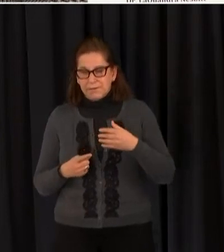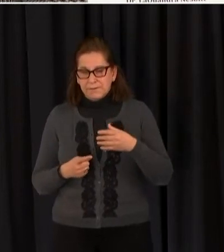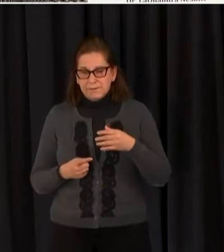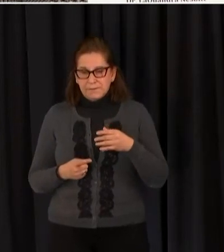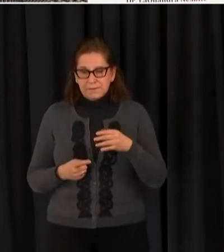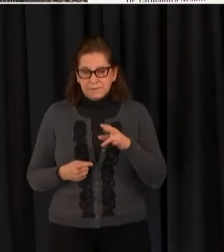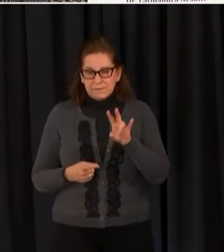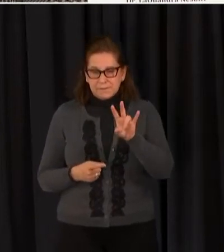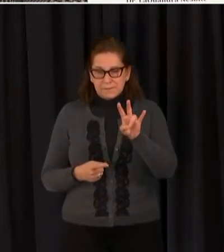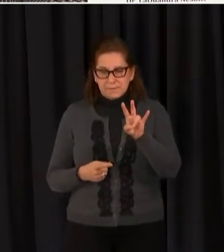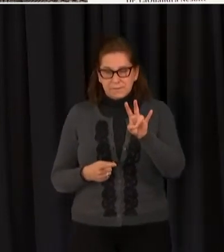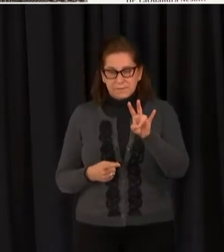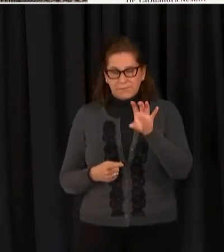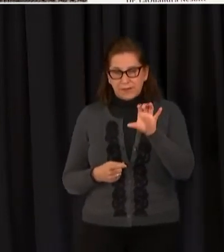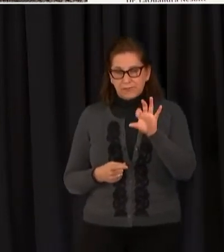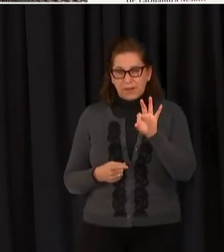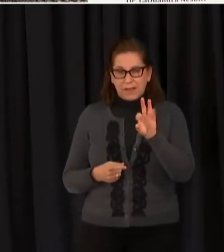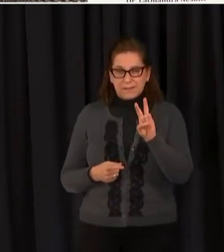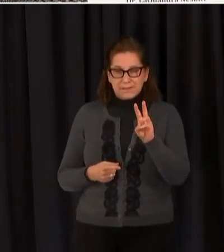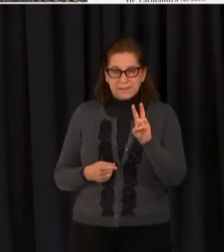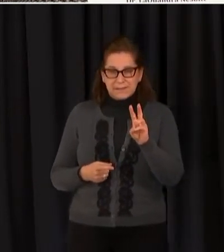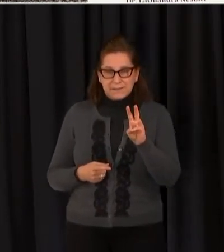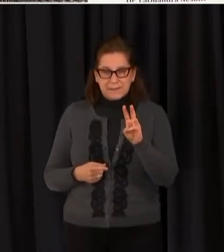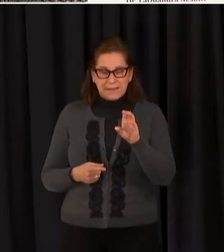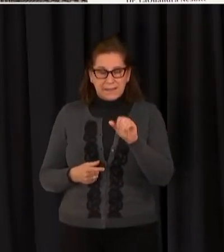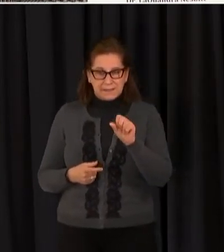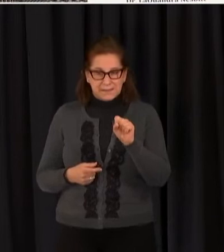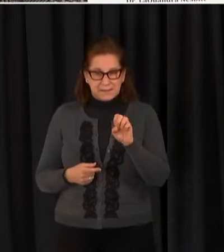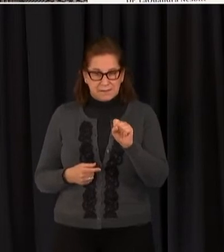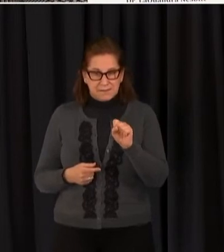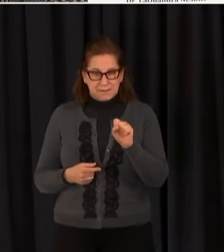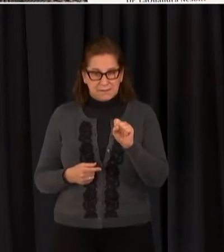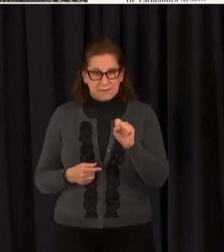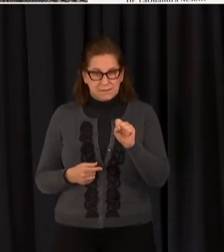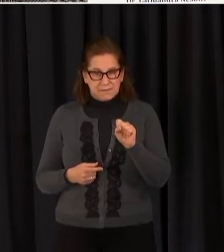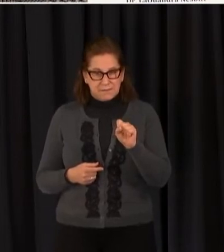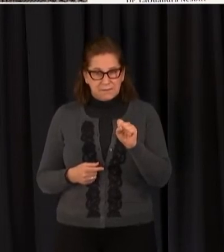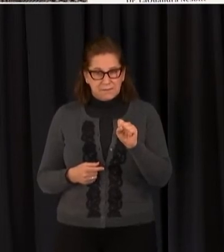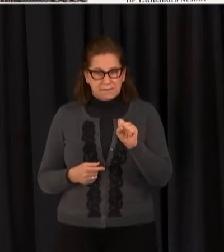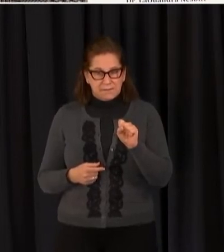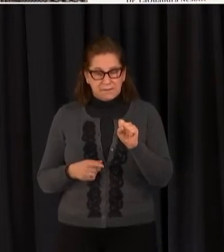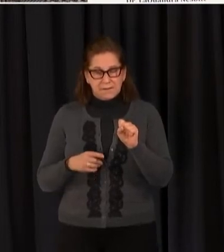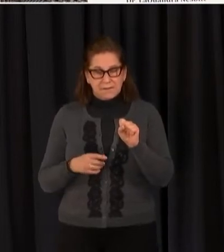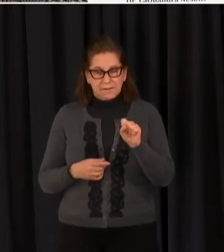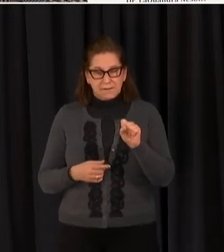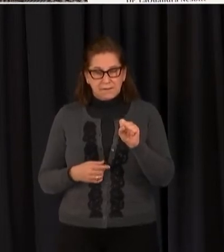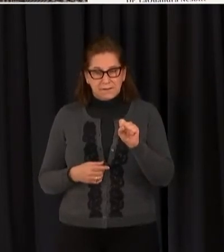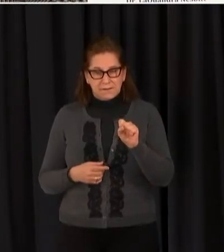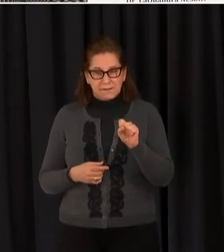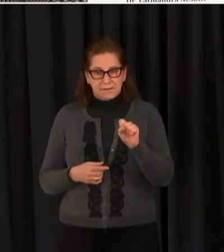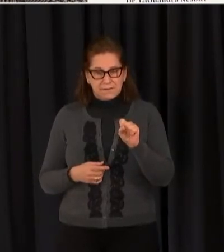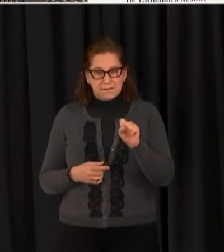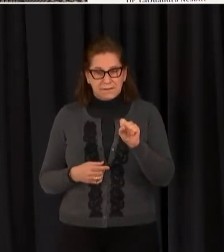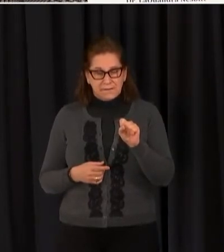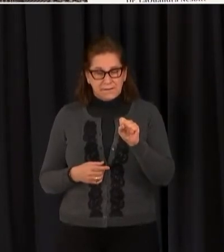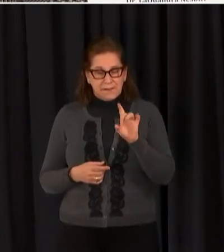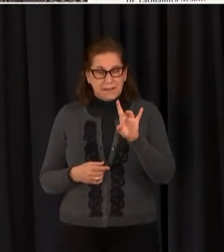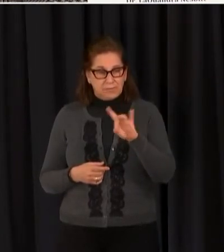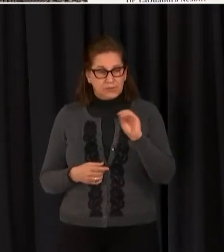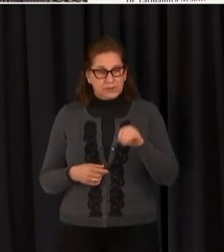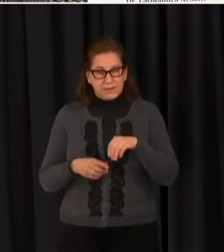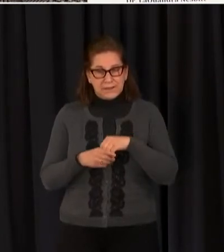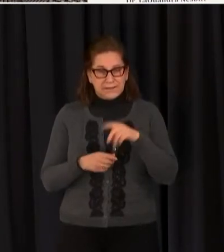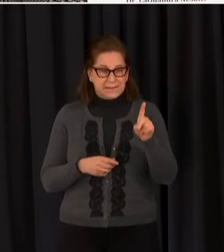cases, 35% of which have occurred in DCPS, 35% in private schools, and then approximately